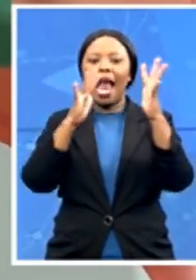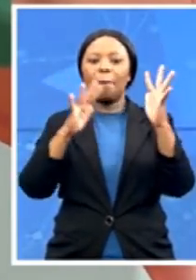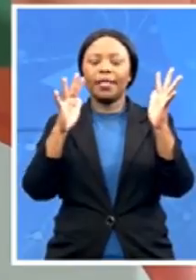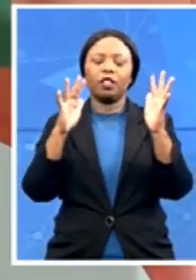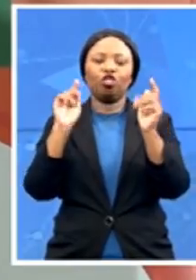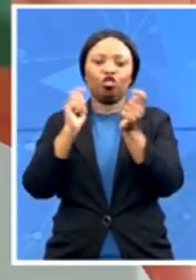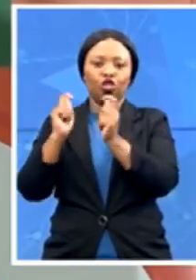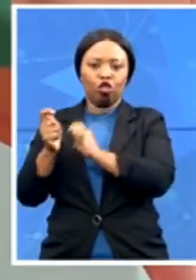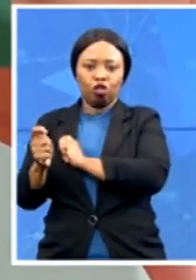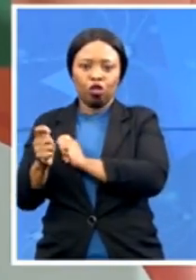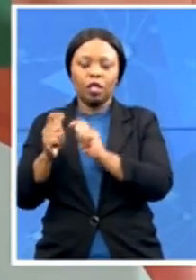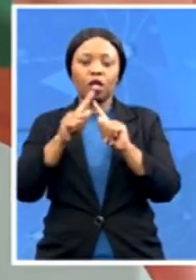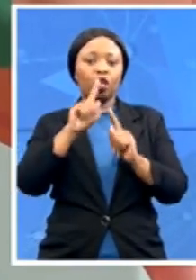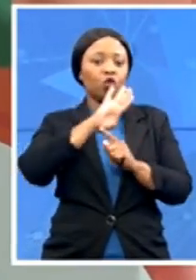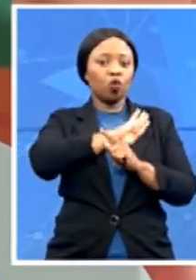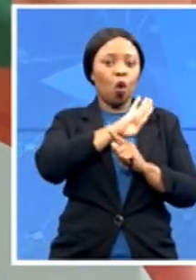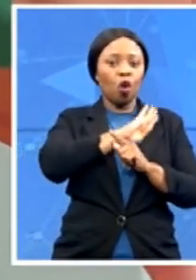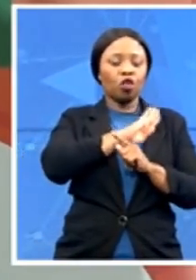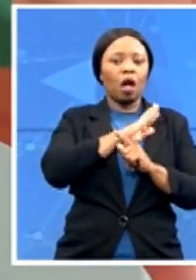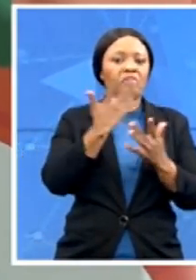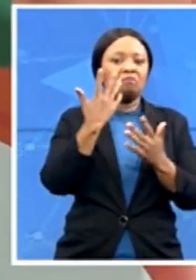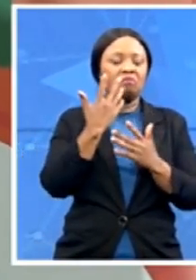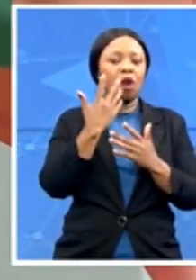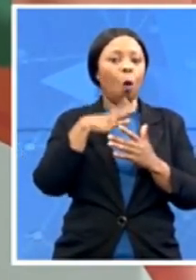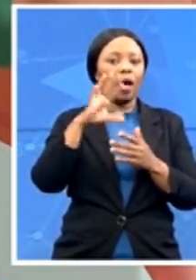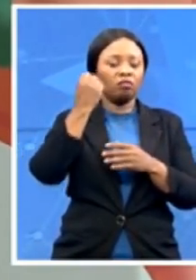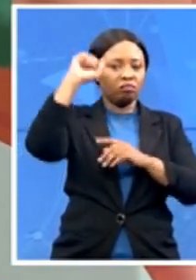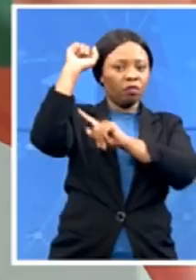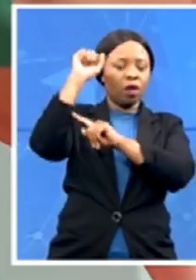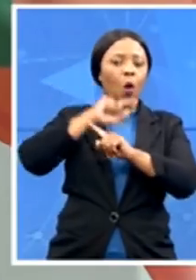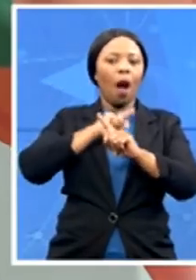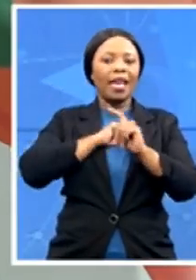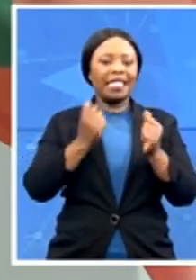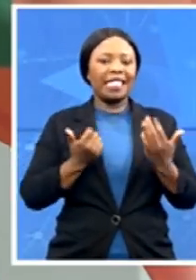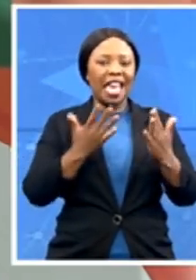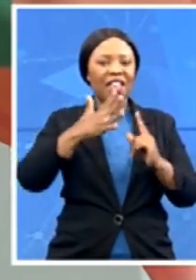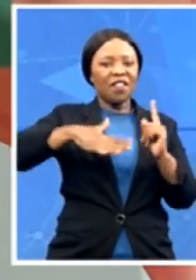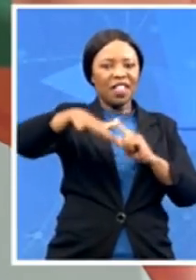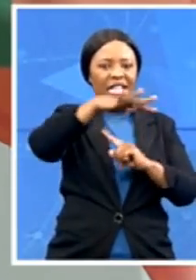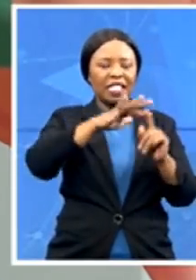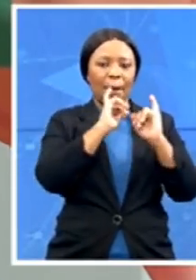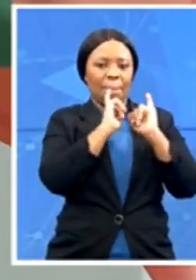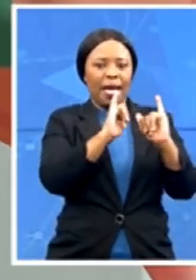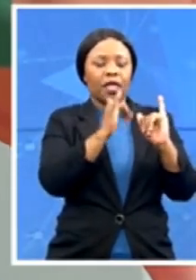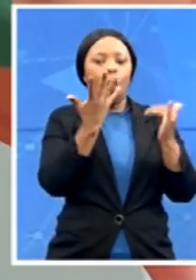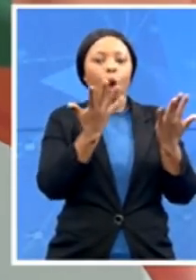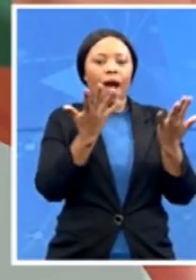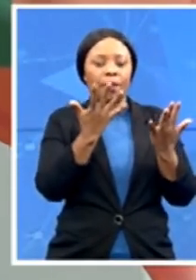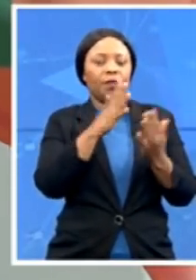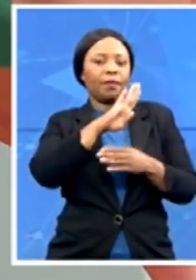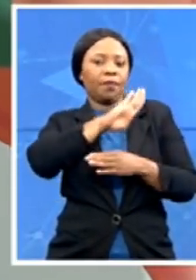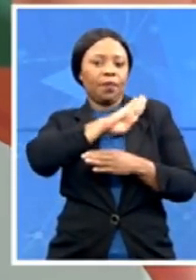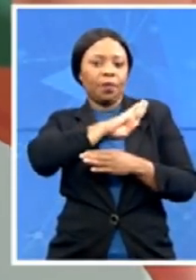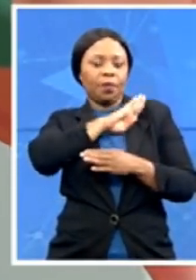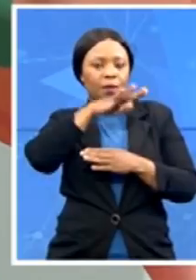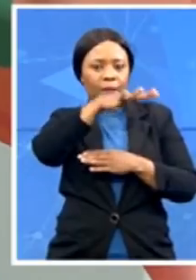bad service conditions in the South African National Defence Force, we stepped up to the